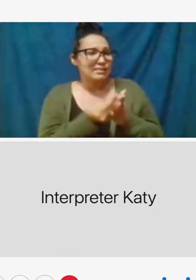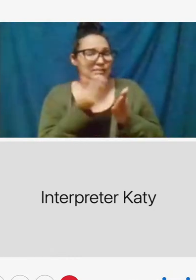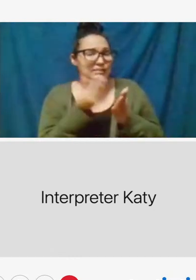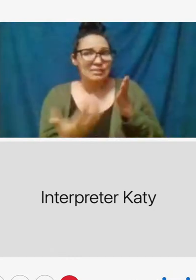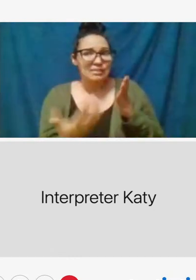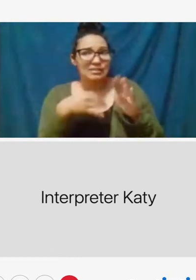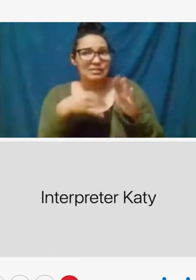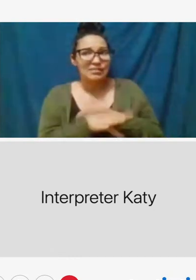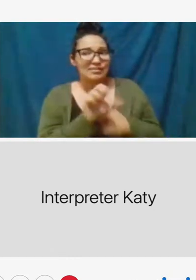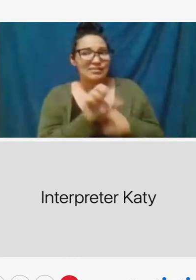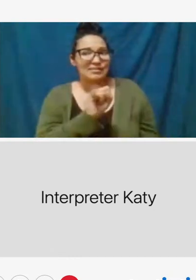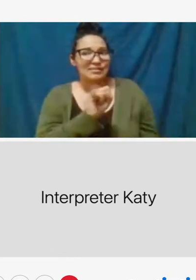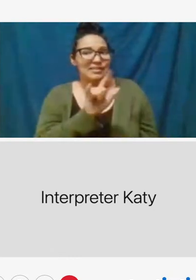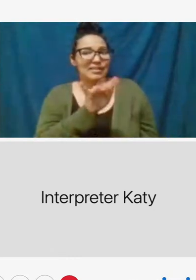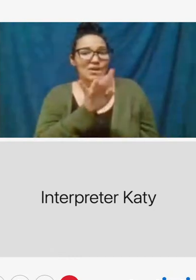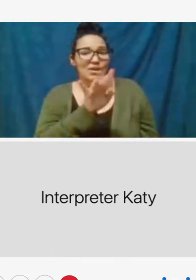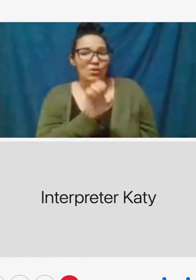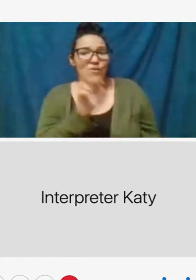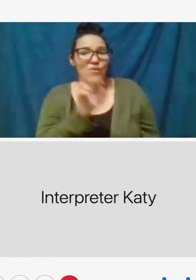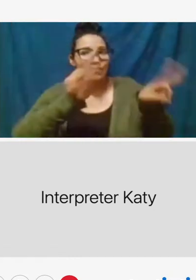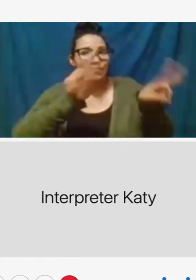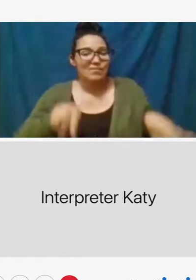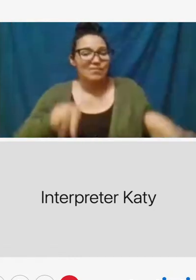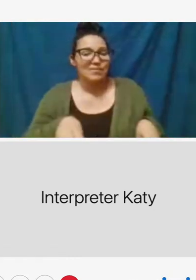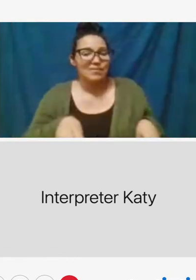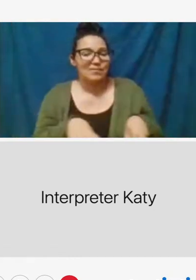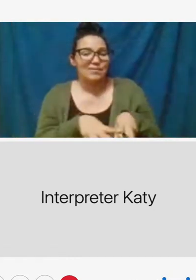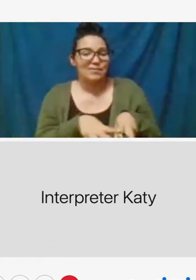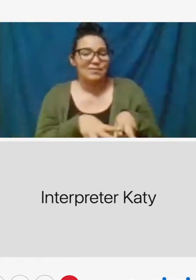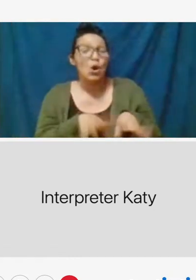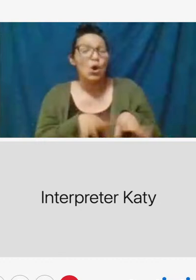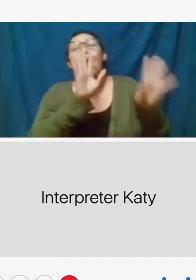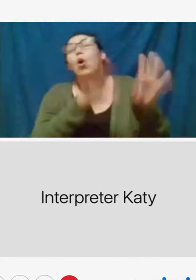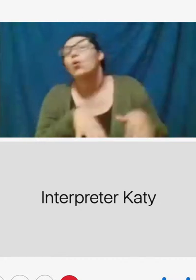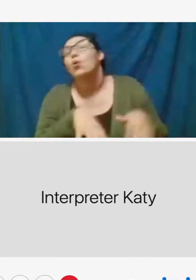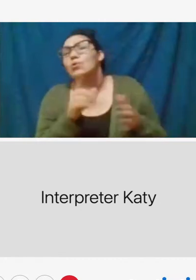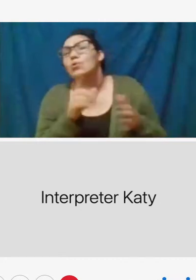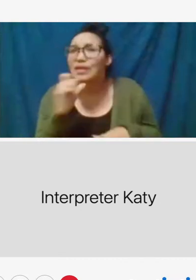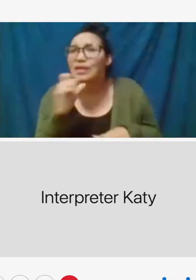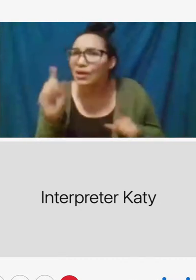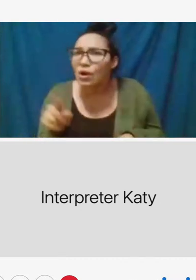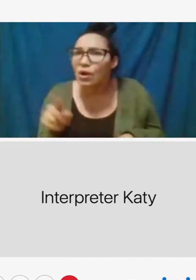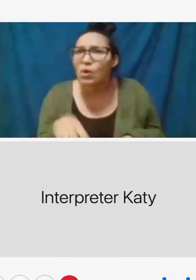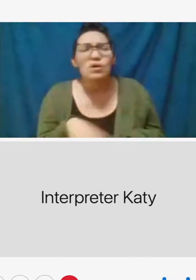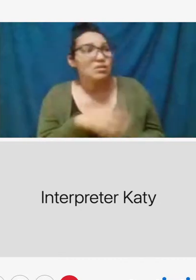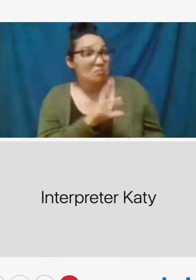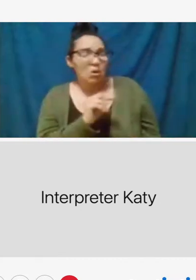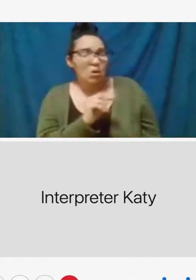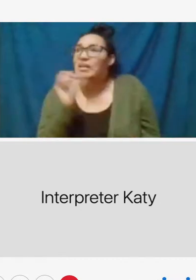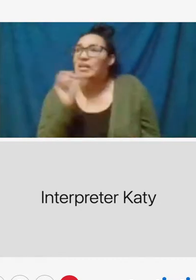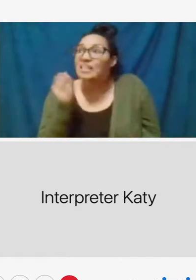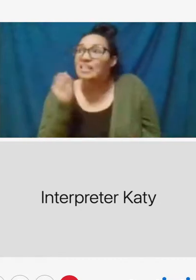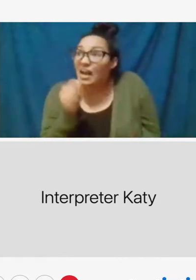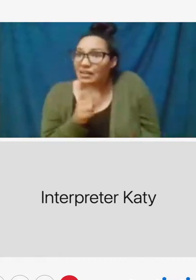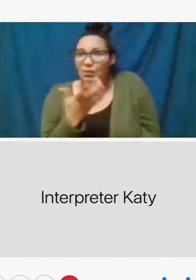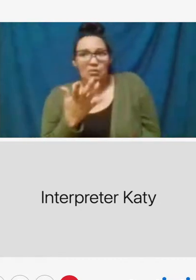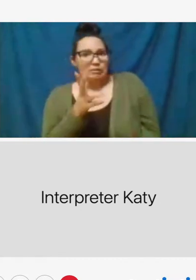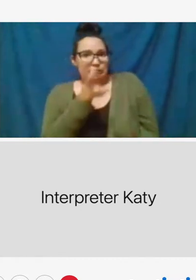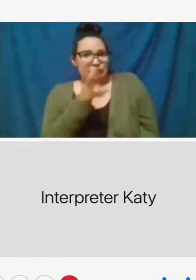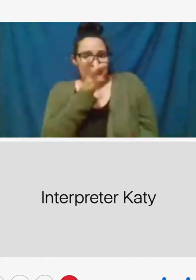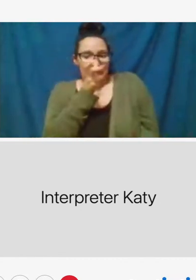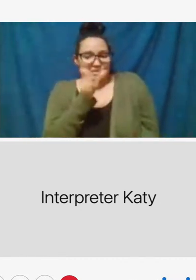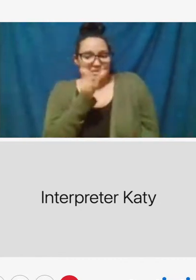that I didn't go oh you didn't oh yeah there were Little Critters in our hotel and stuff yeah because the hotels were so